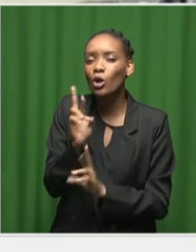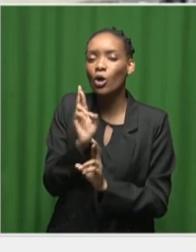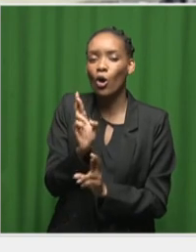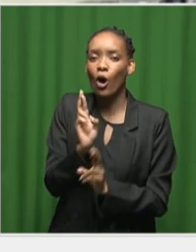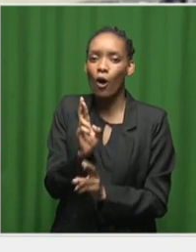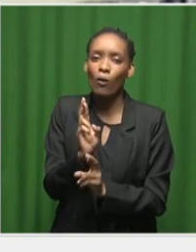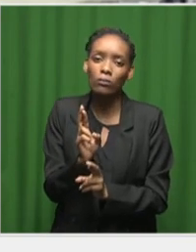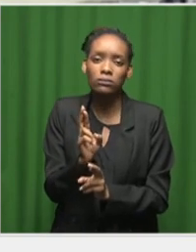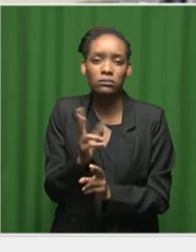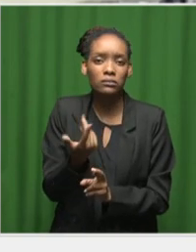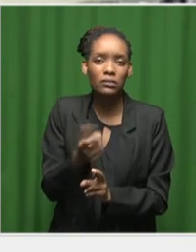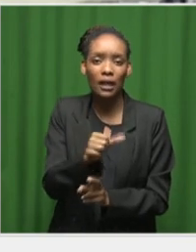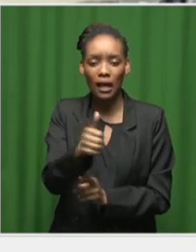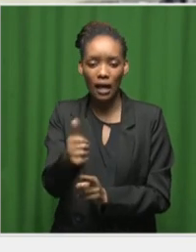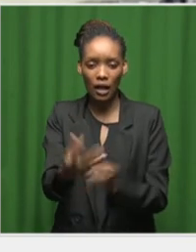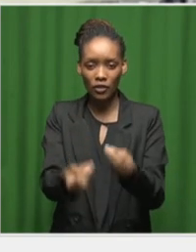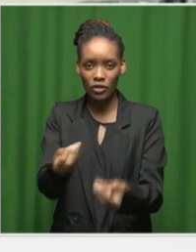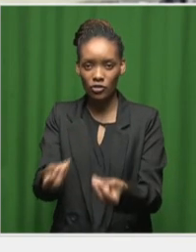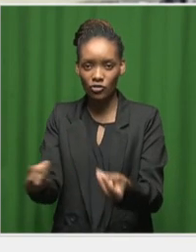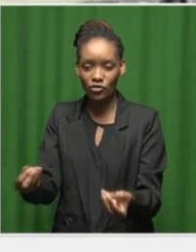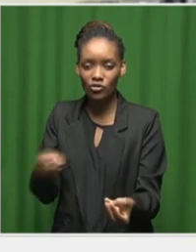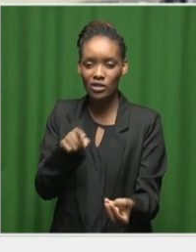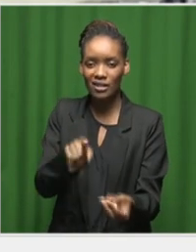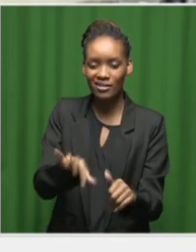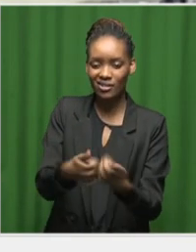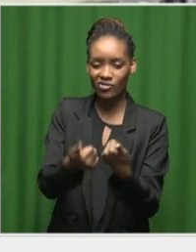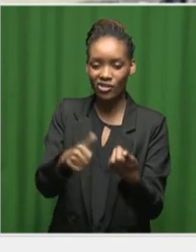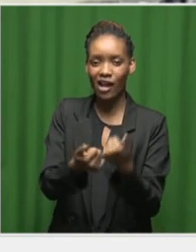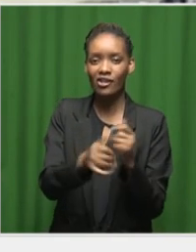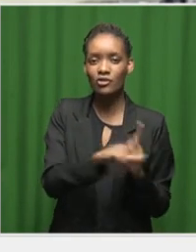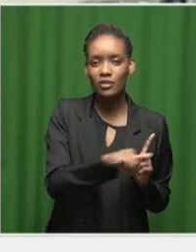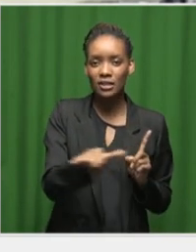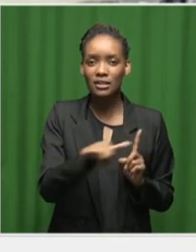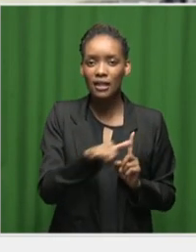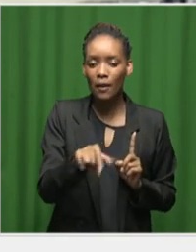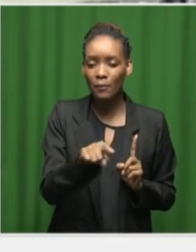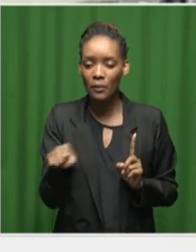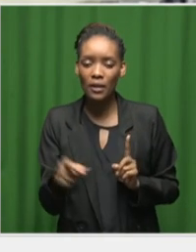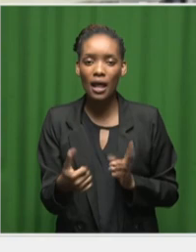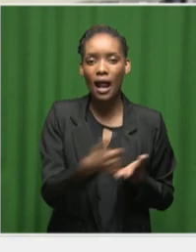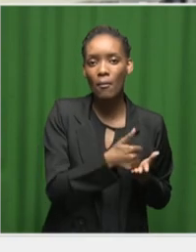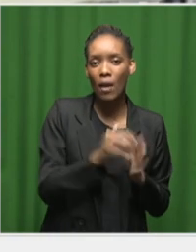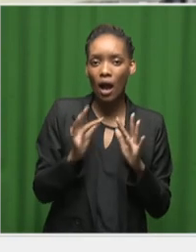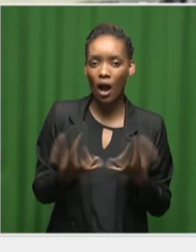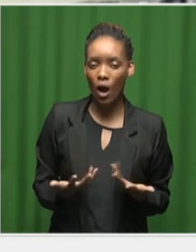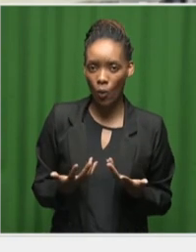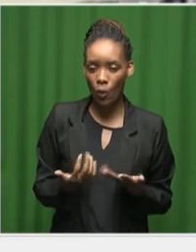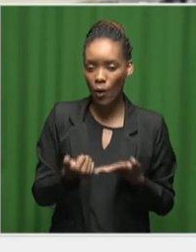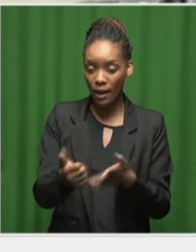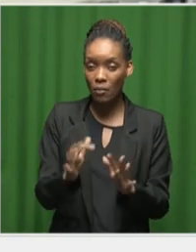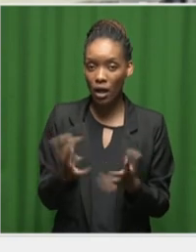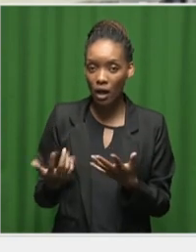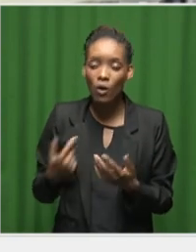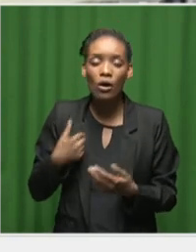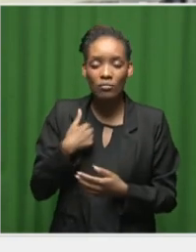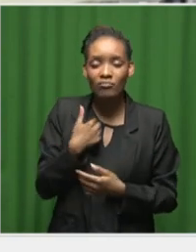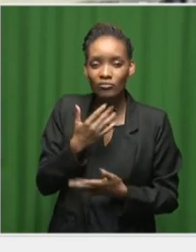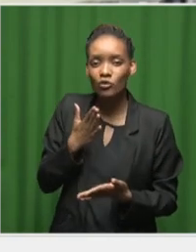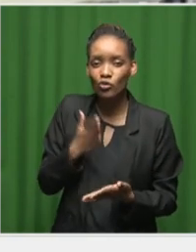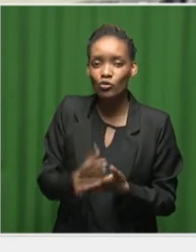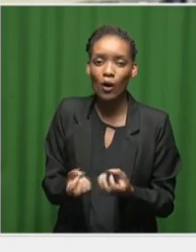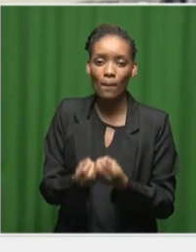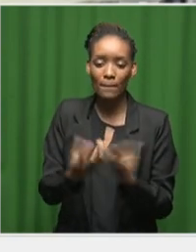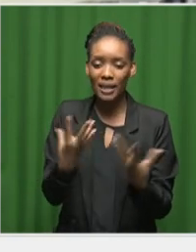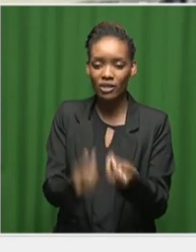that this will inspire children who are facing similar situations? Because this, I suppose, is something that a lot of children